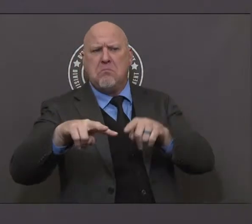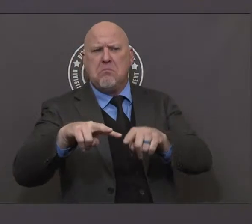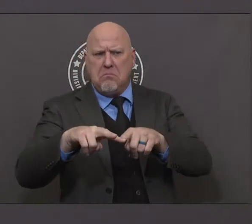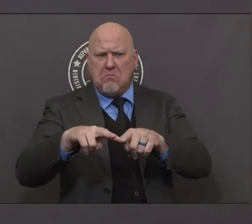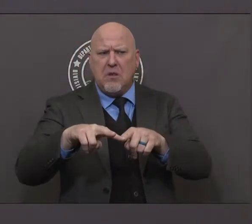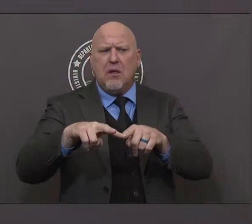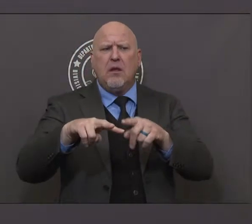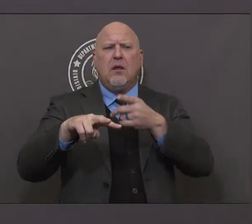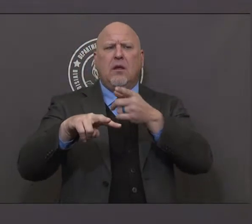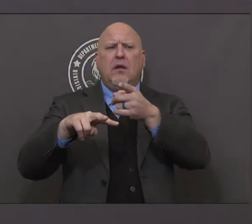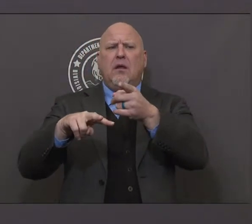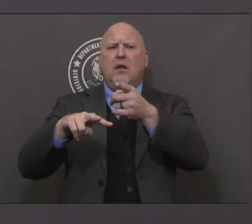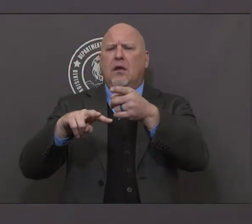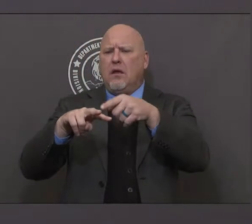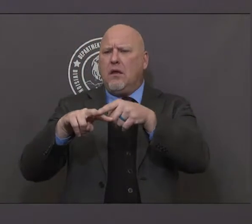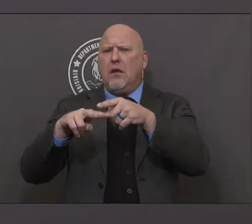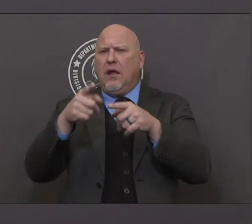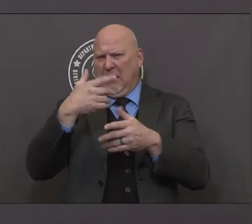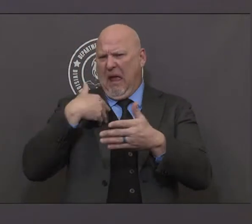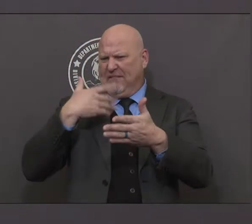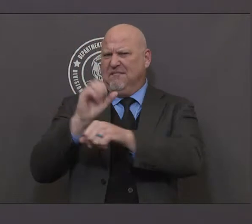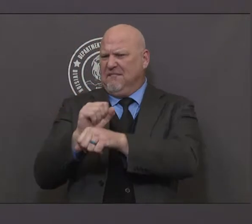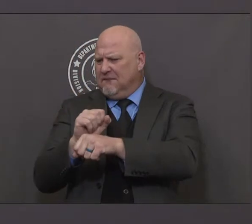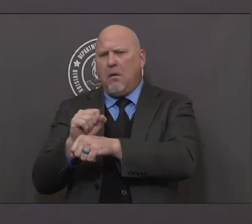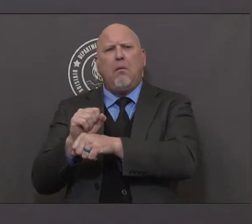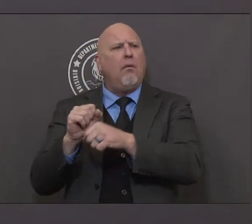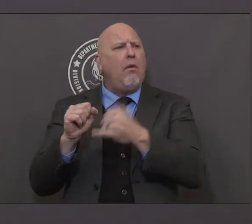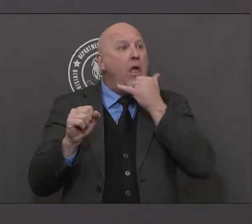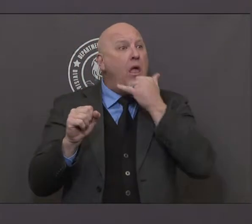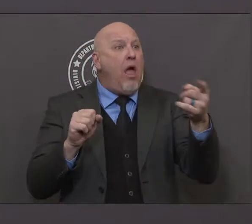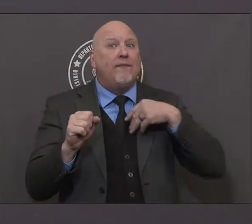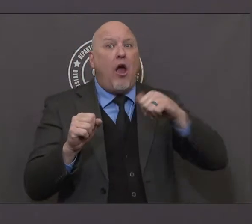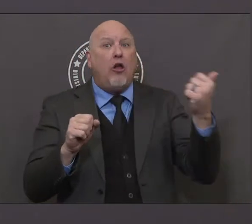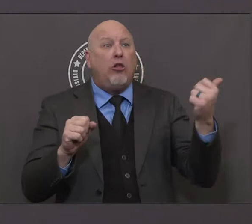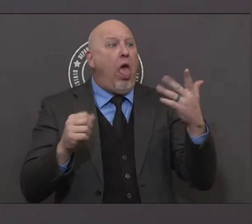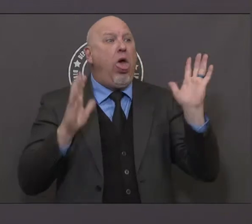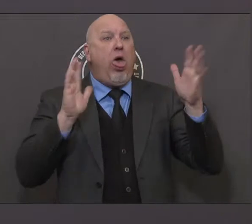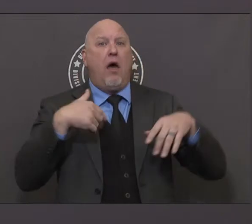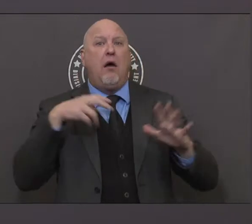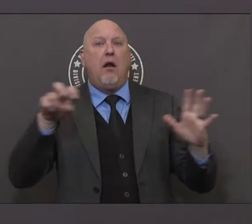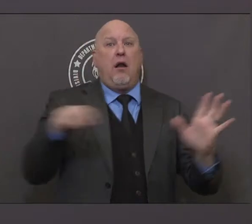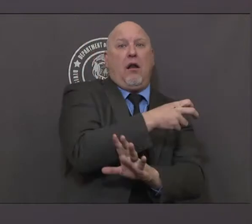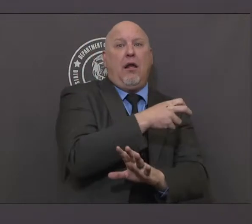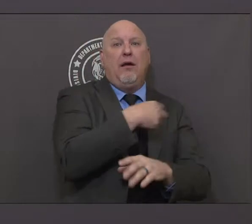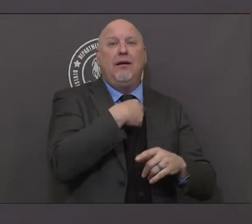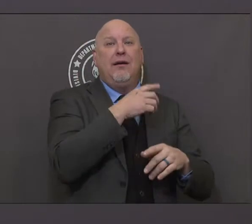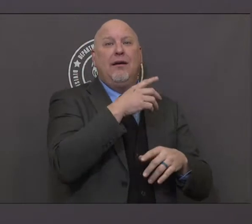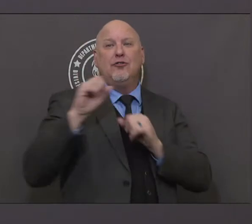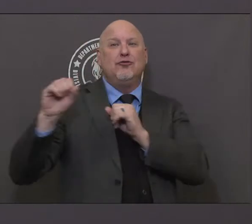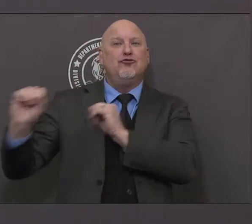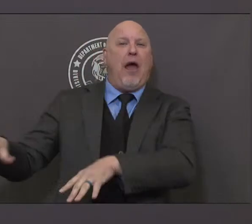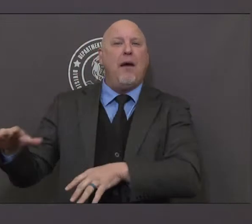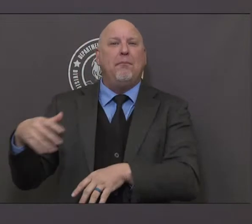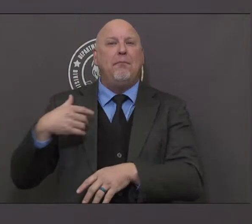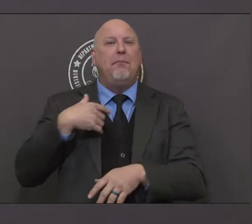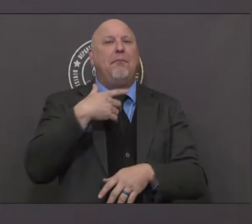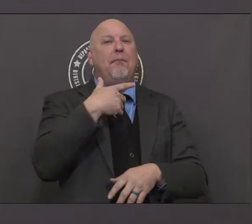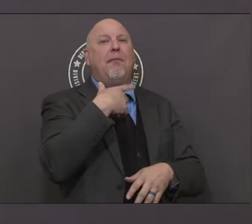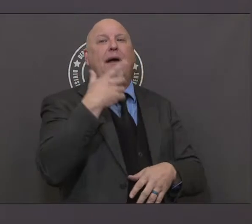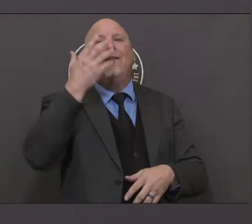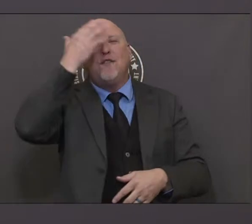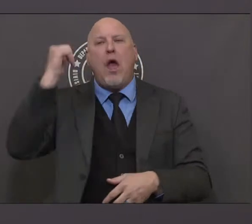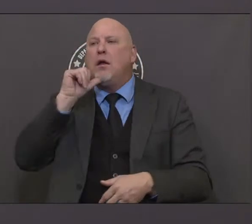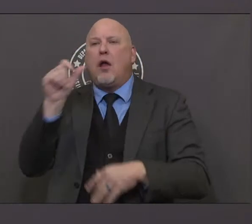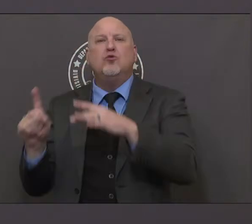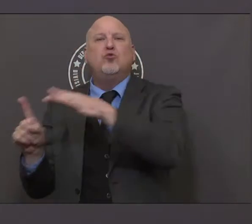by not showing up to an appointment that they had previously scheduled. We're also hoping that people stay in their counties that they live in, stay in